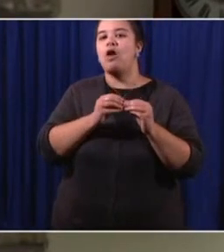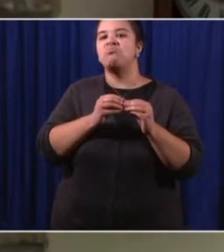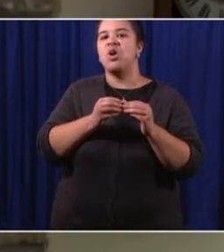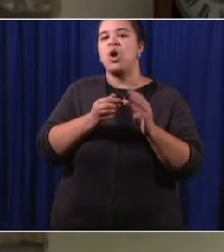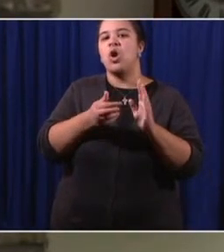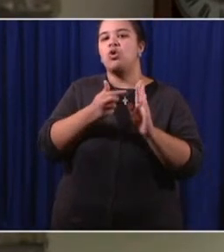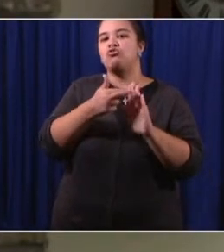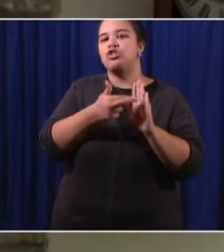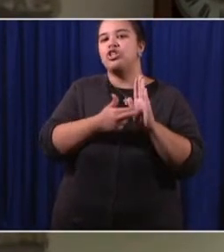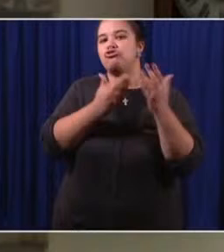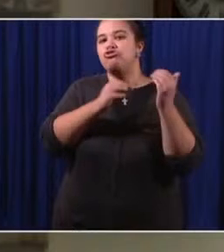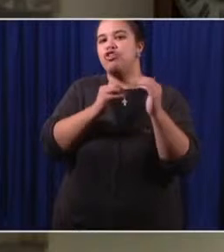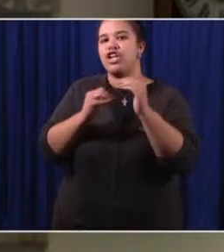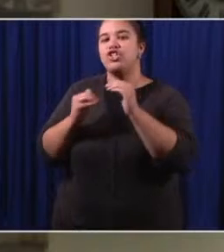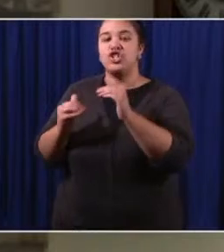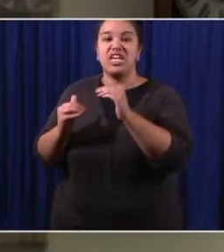not?